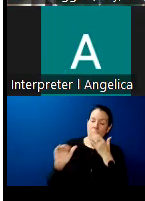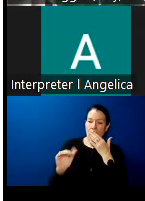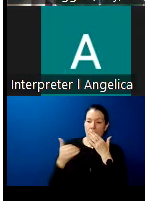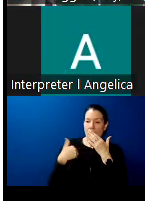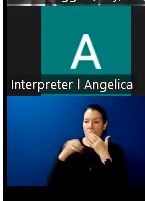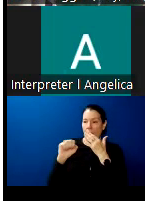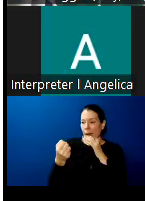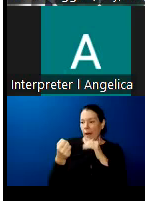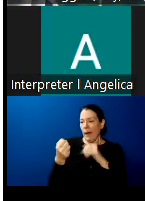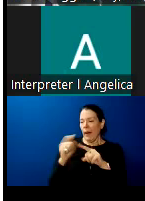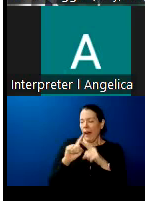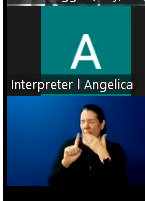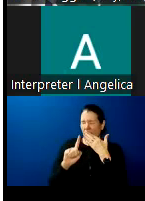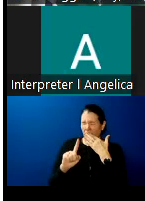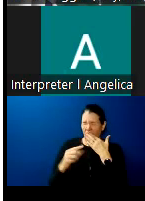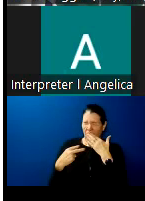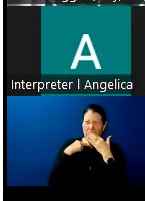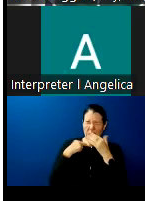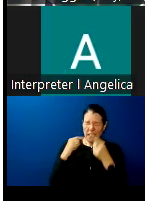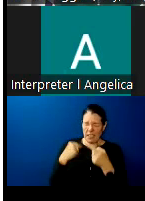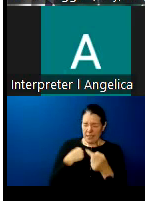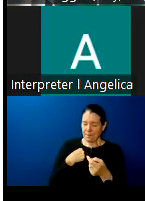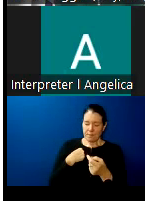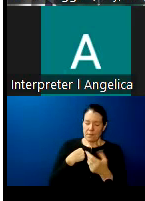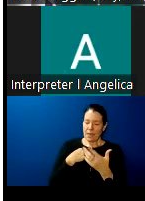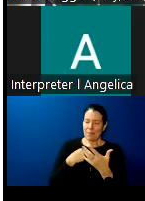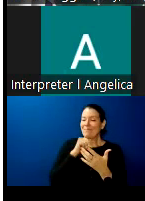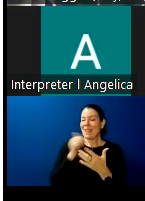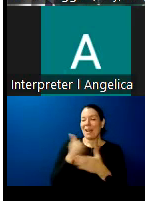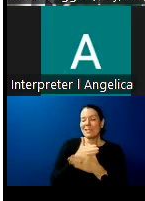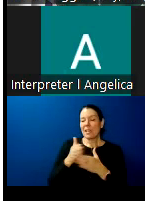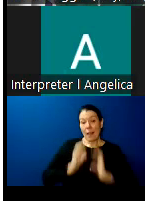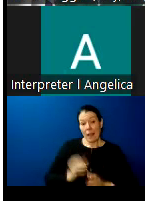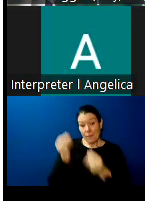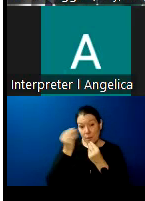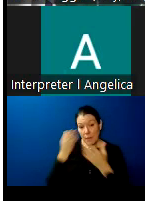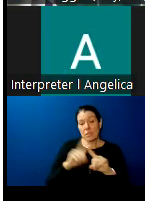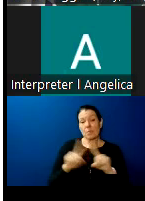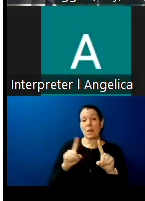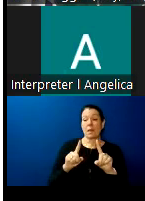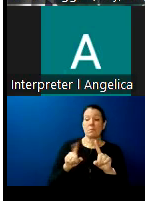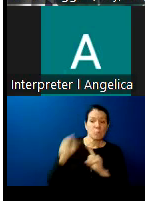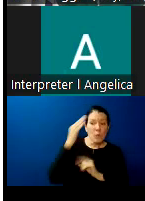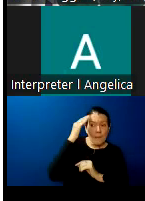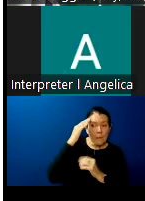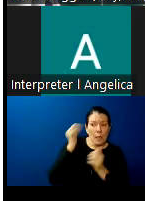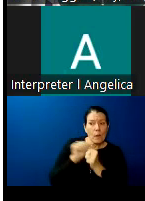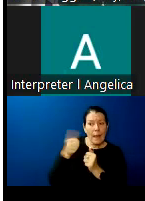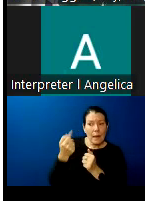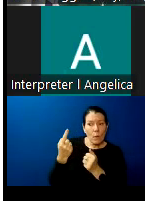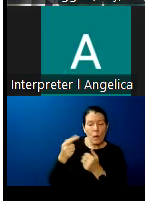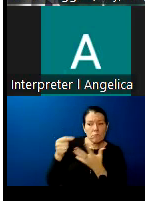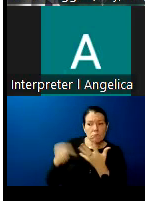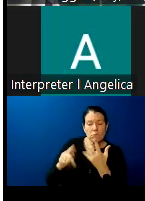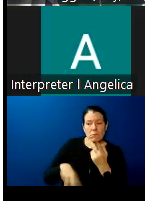really stumping me. Obviously not sharing any client information, but reaching out and saying, are you familiar with anyone who's doing this type